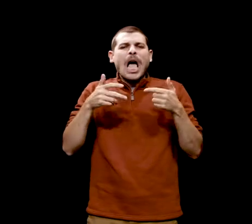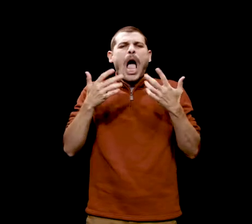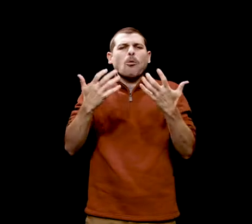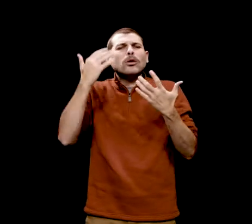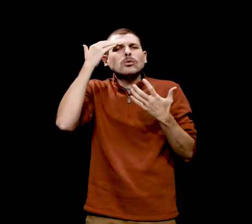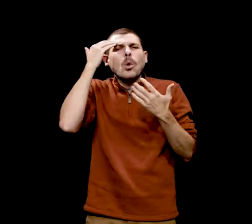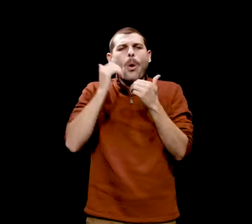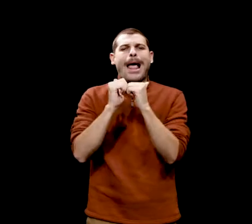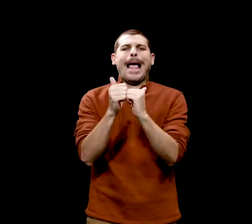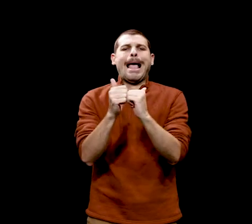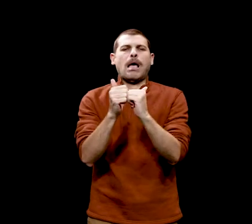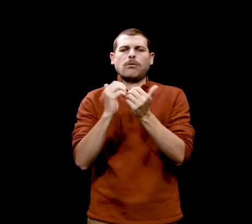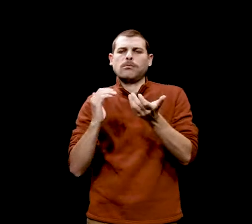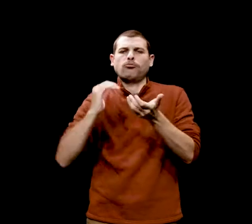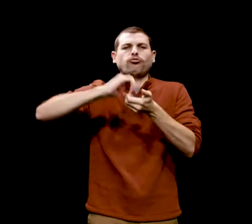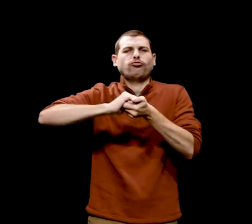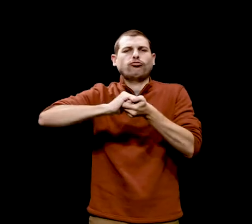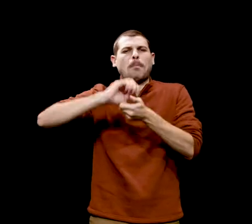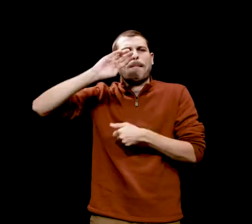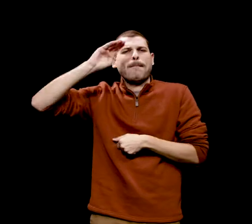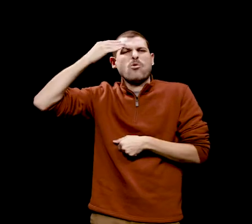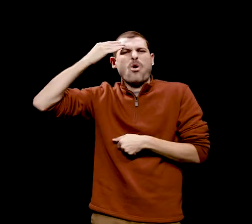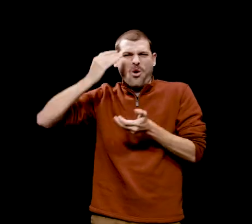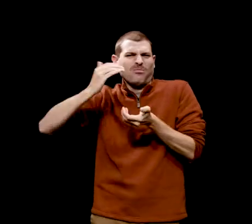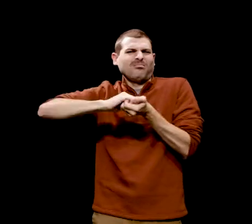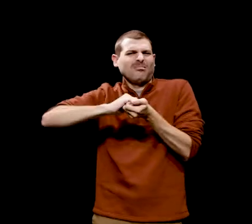like, how will you work in collaboration with these bureaus,